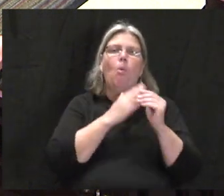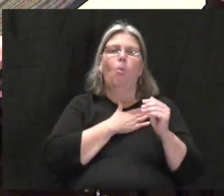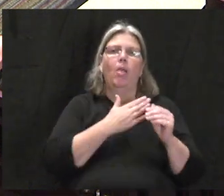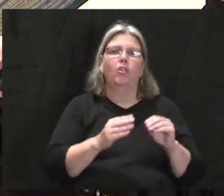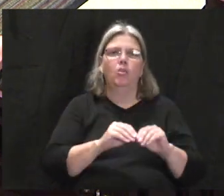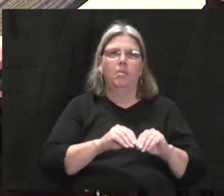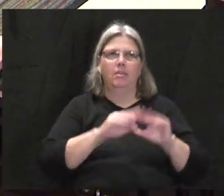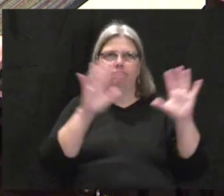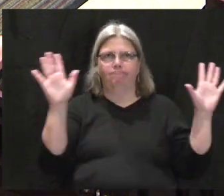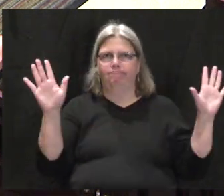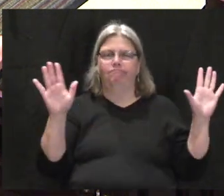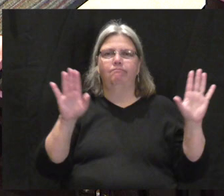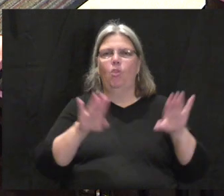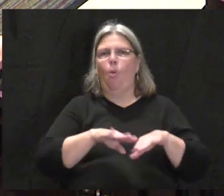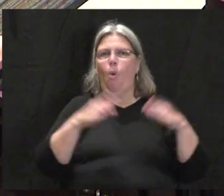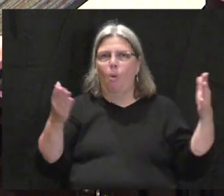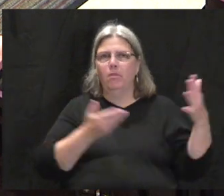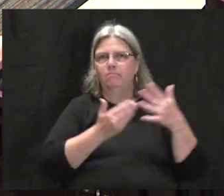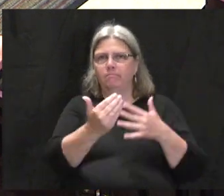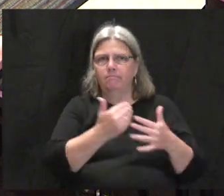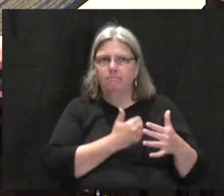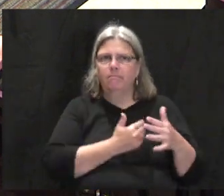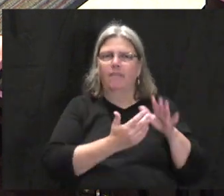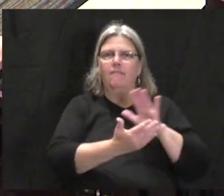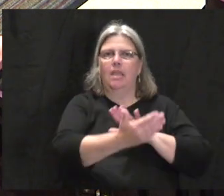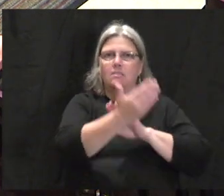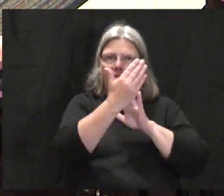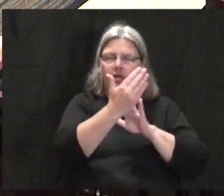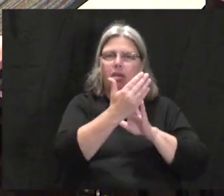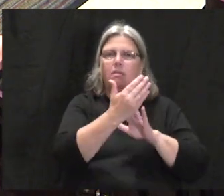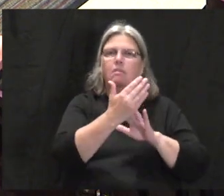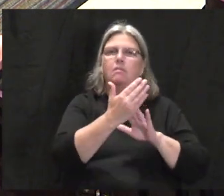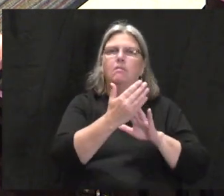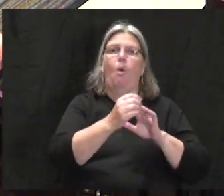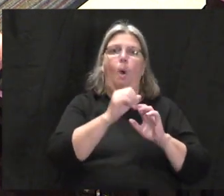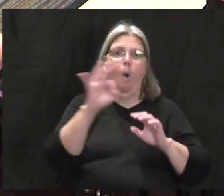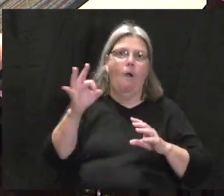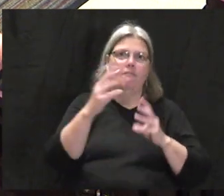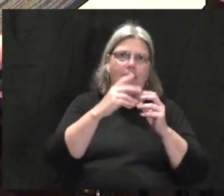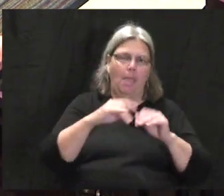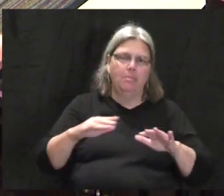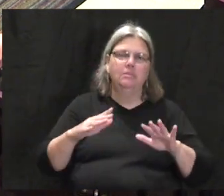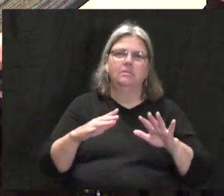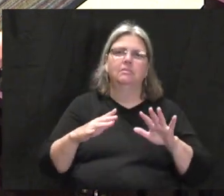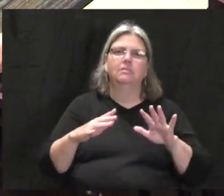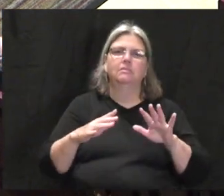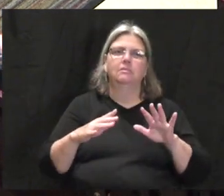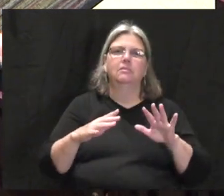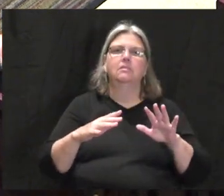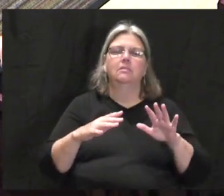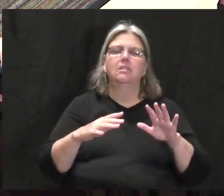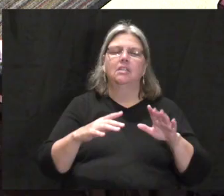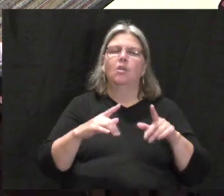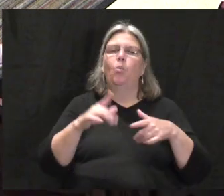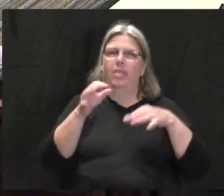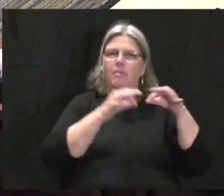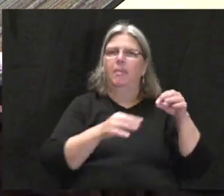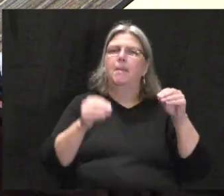we are tracking it, but again, we're only a year into tracking it. So in terms of seeing trends or patterns, we're not there yet, but we are tracking it.